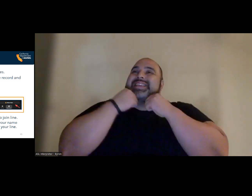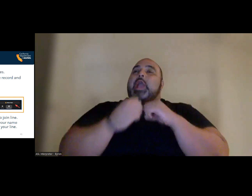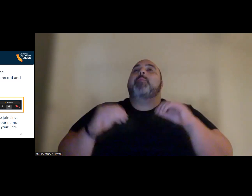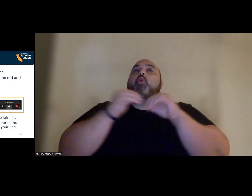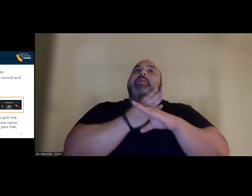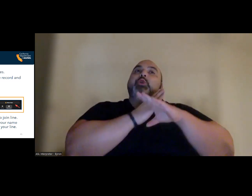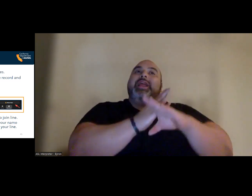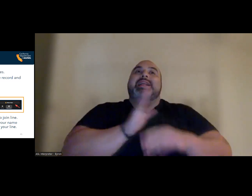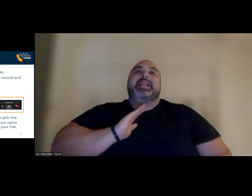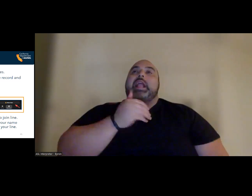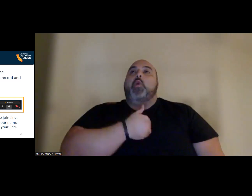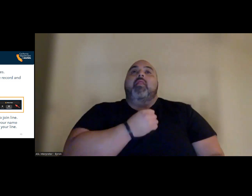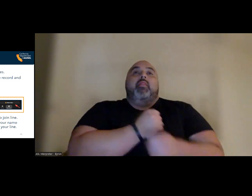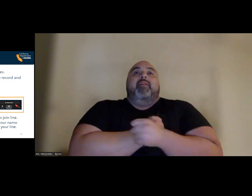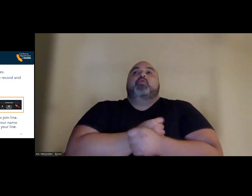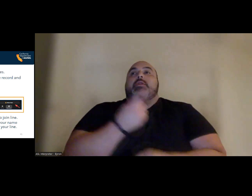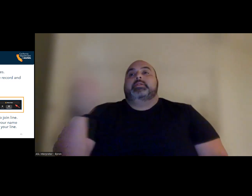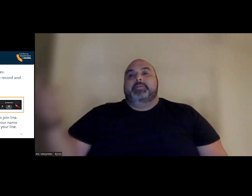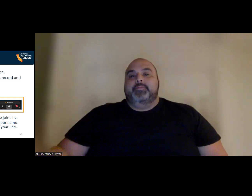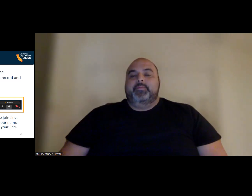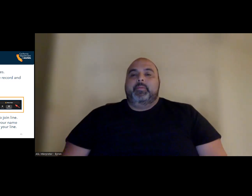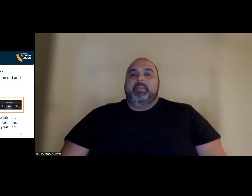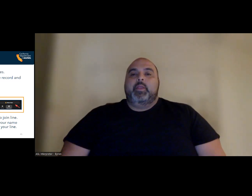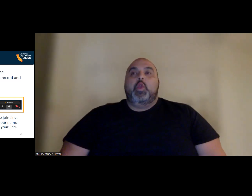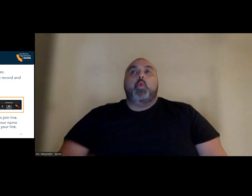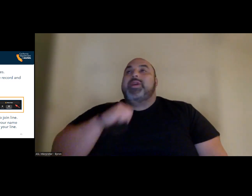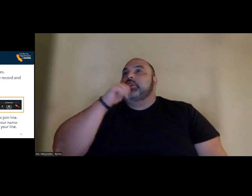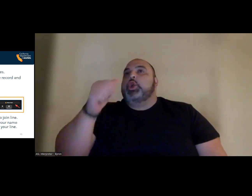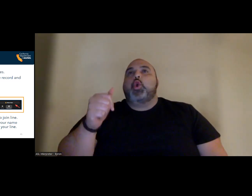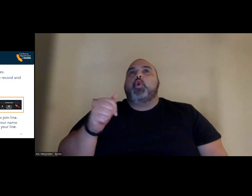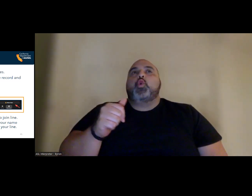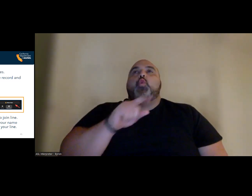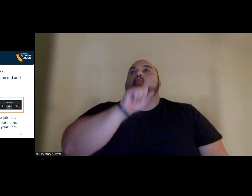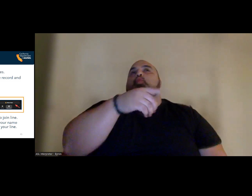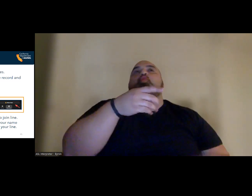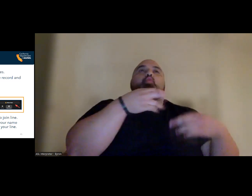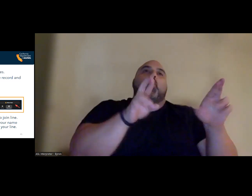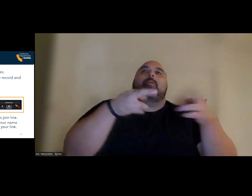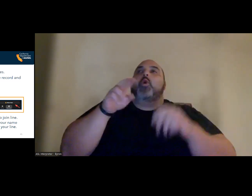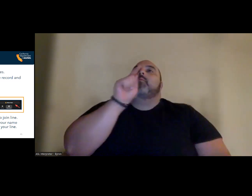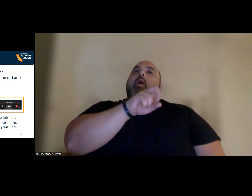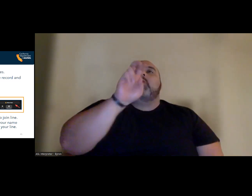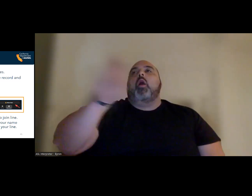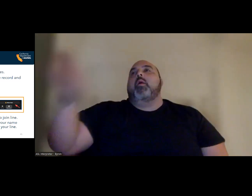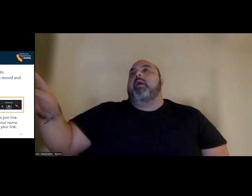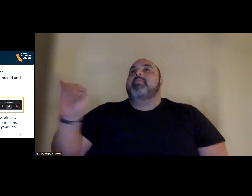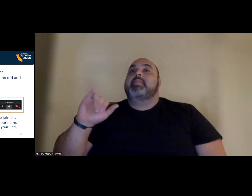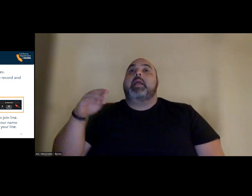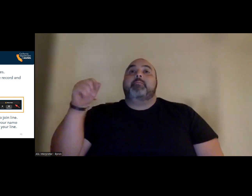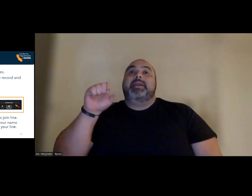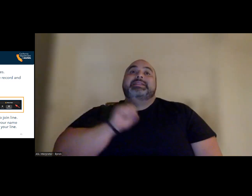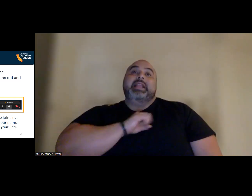protect our loved ones. We don't go from room to room to room room as paid staff does.